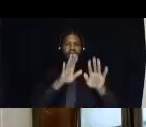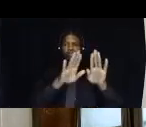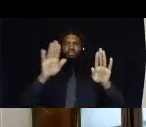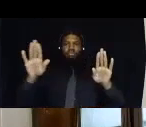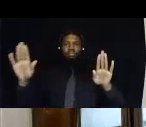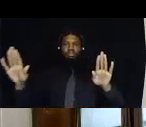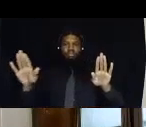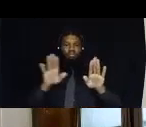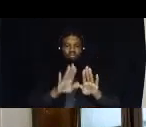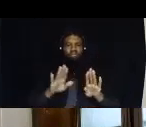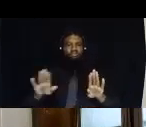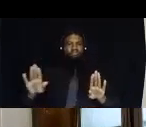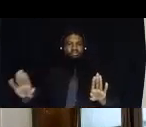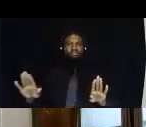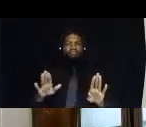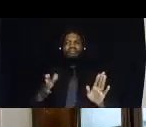to move ahead, you can.